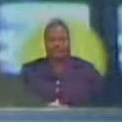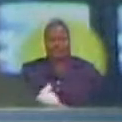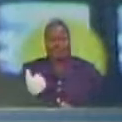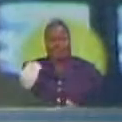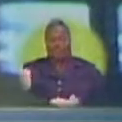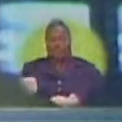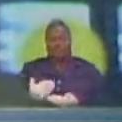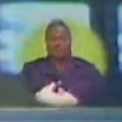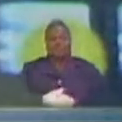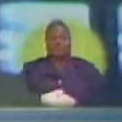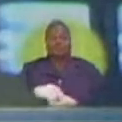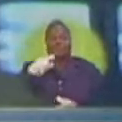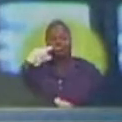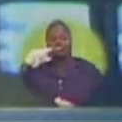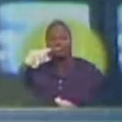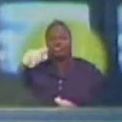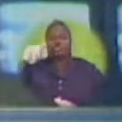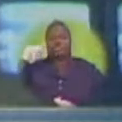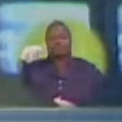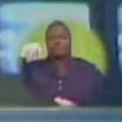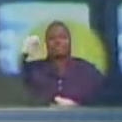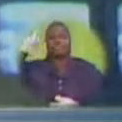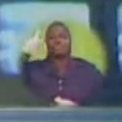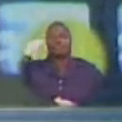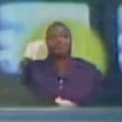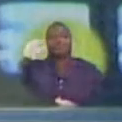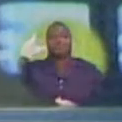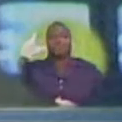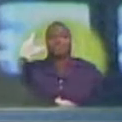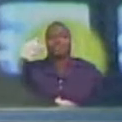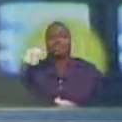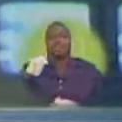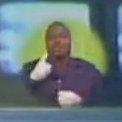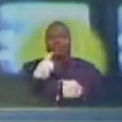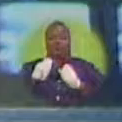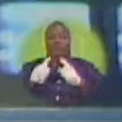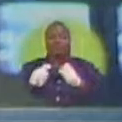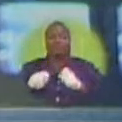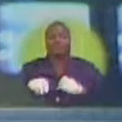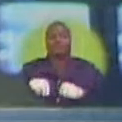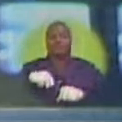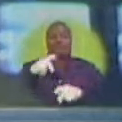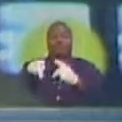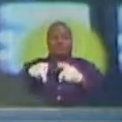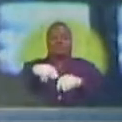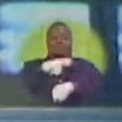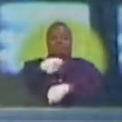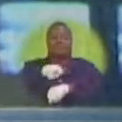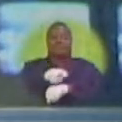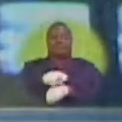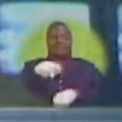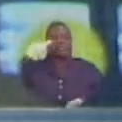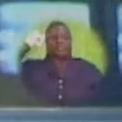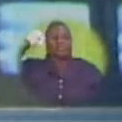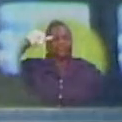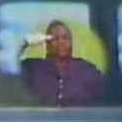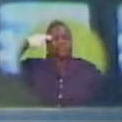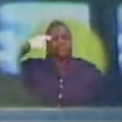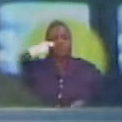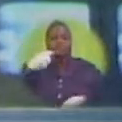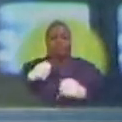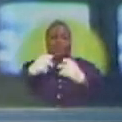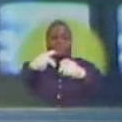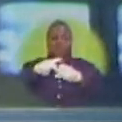In other news, Governor General Her Excellency Dame Louise Lake Tack will travel to the People's Republic of China this week to participate